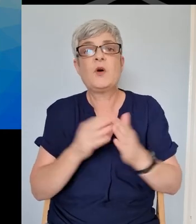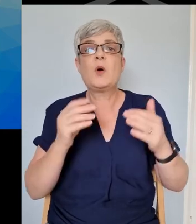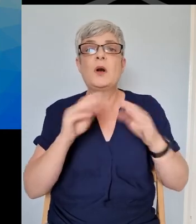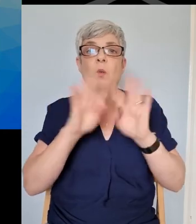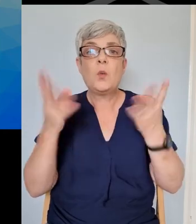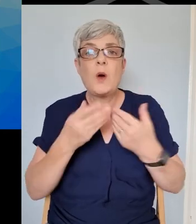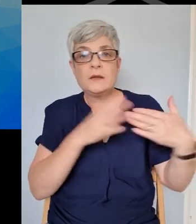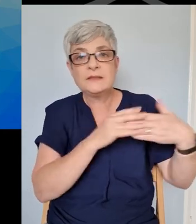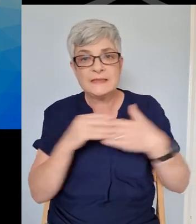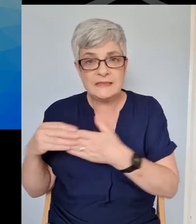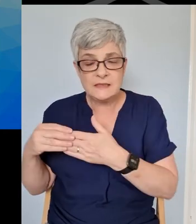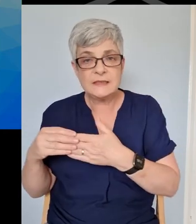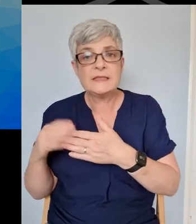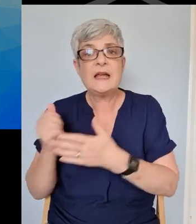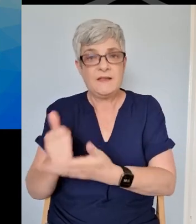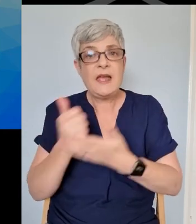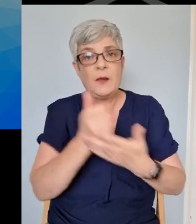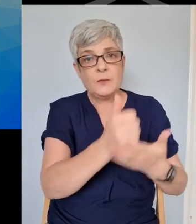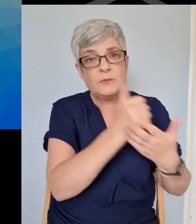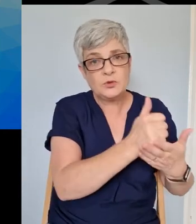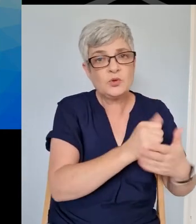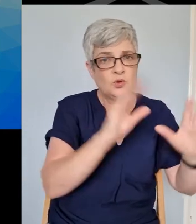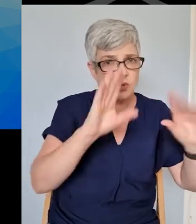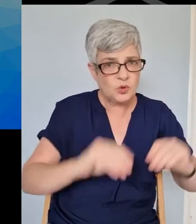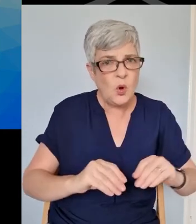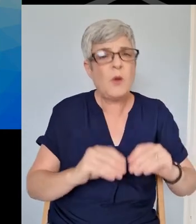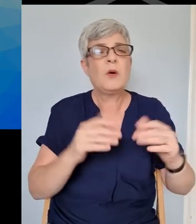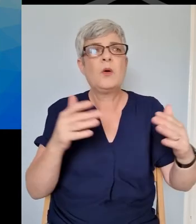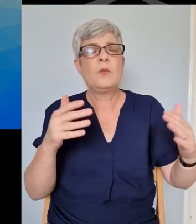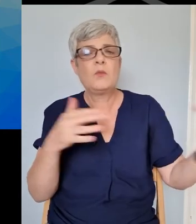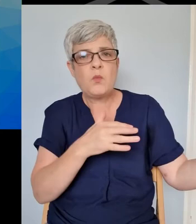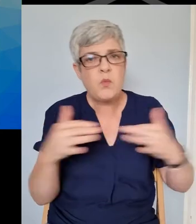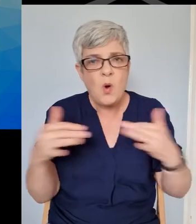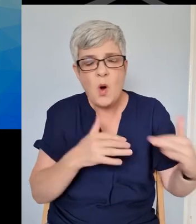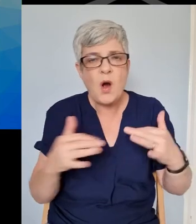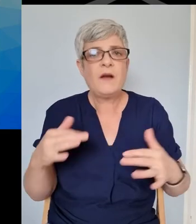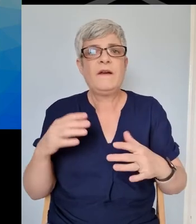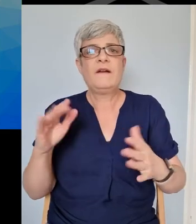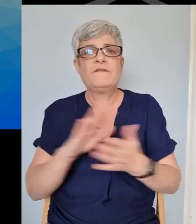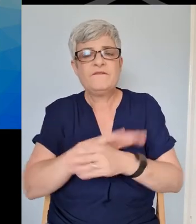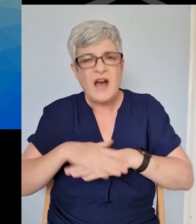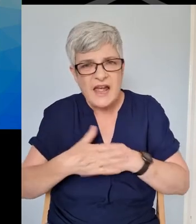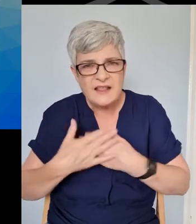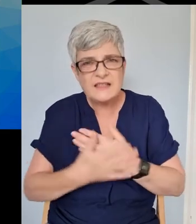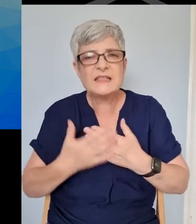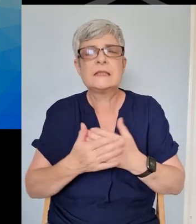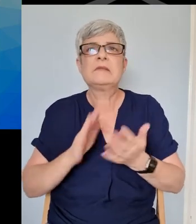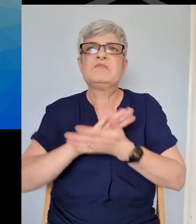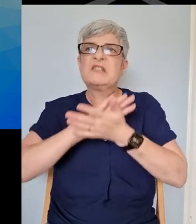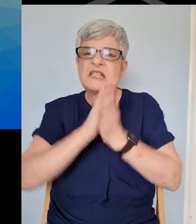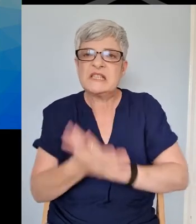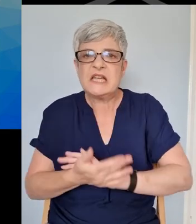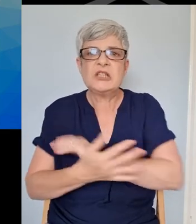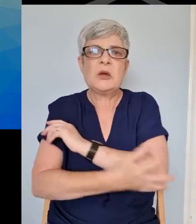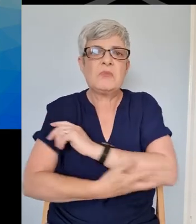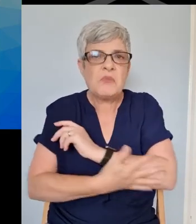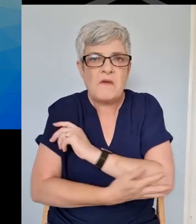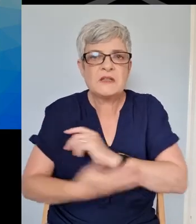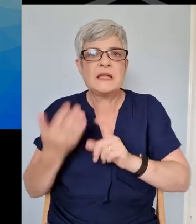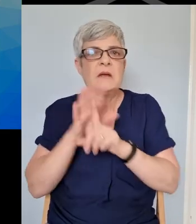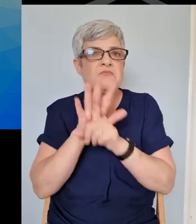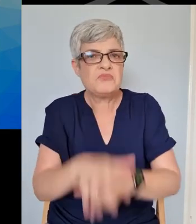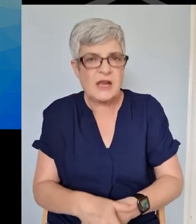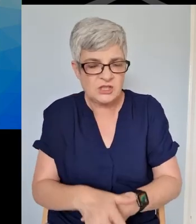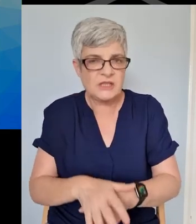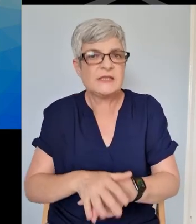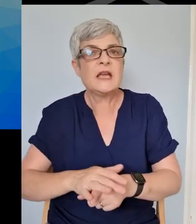caused by war and violence, injustice and inequality, disease, prejudice, poverty and hopelessness,